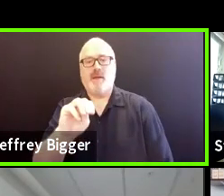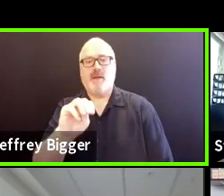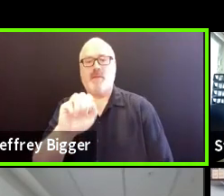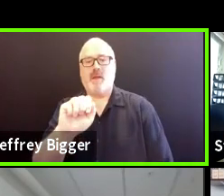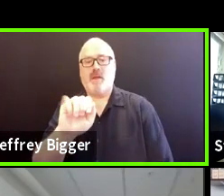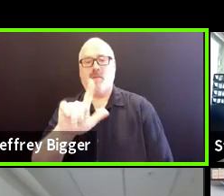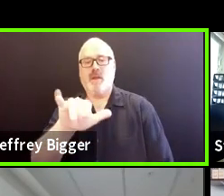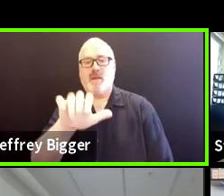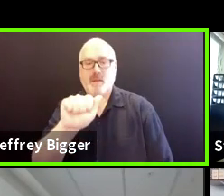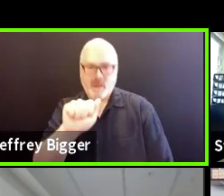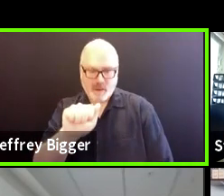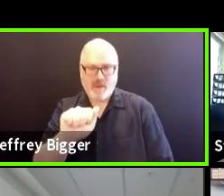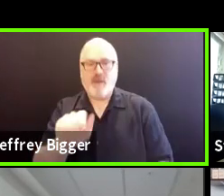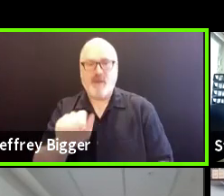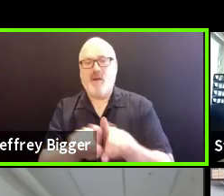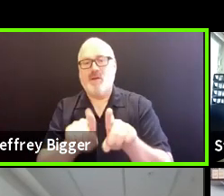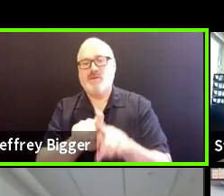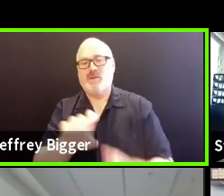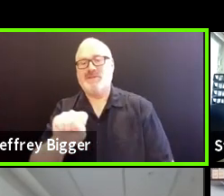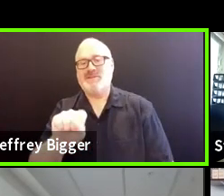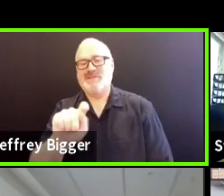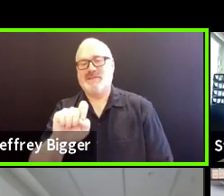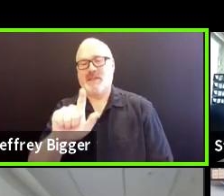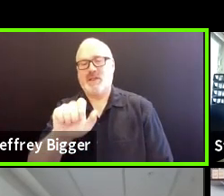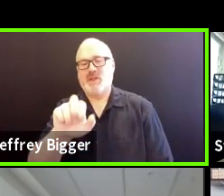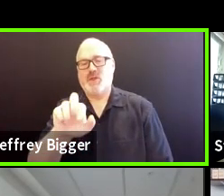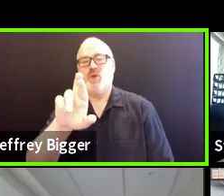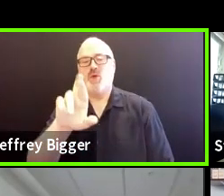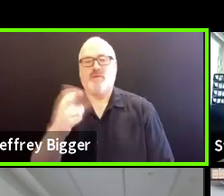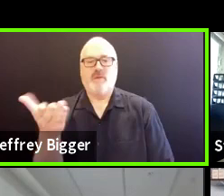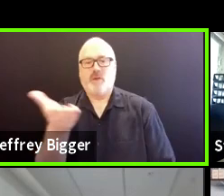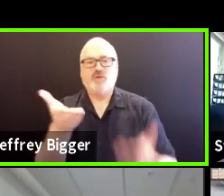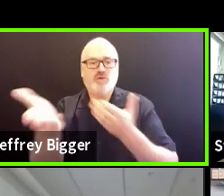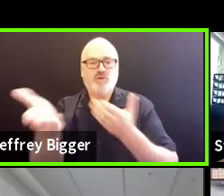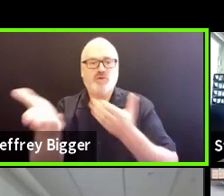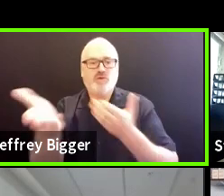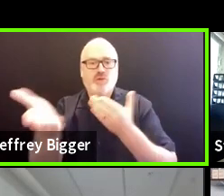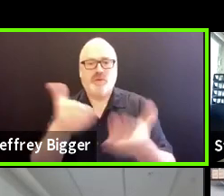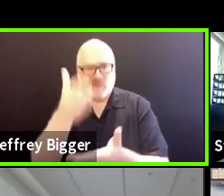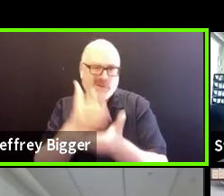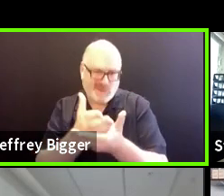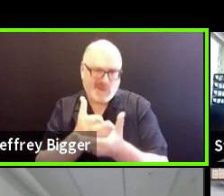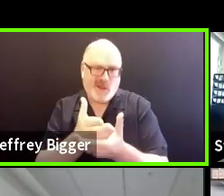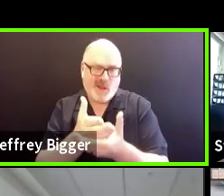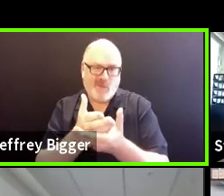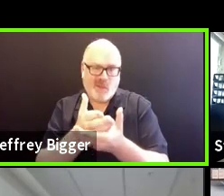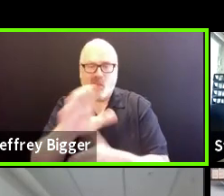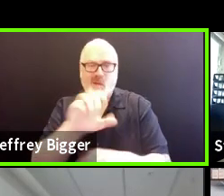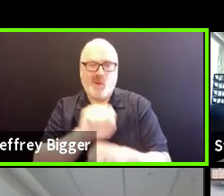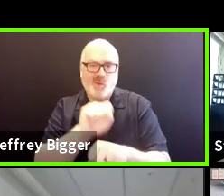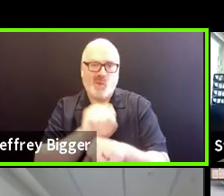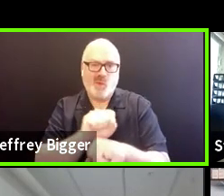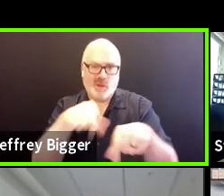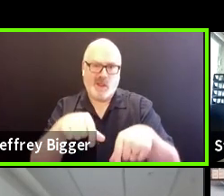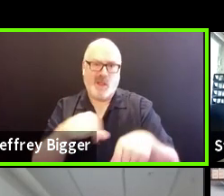Dr. Stan Luger for their service as they end their respective terms as student trustee and chair of the Faculty Senate.